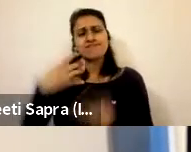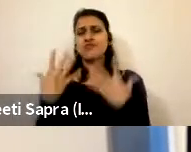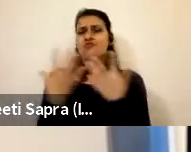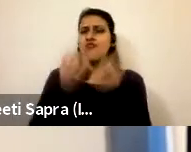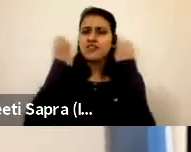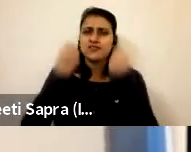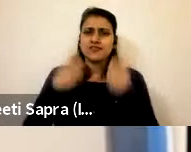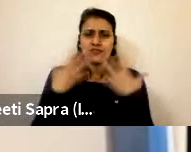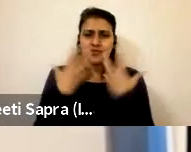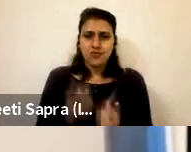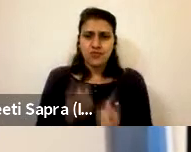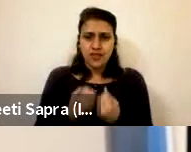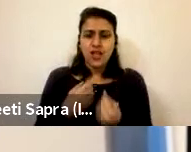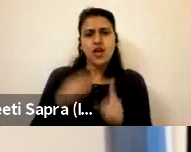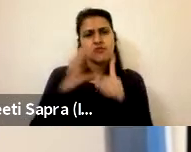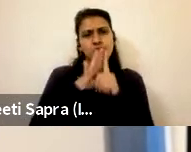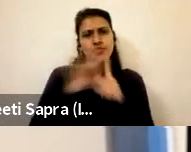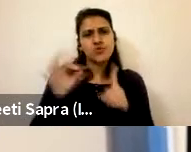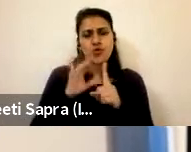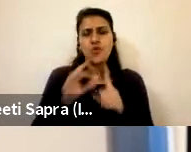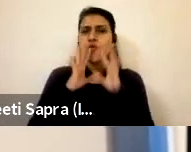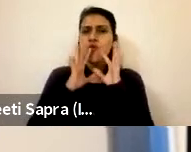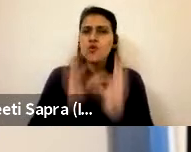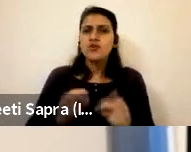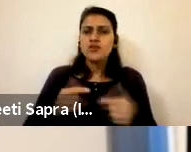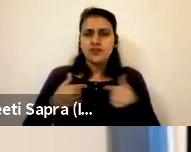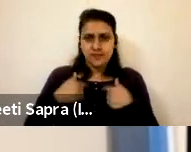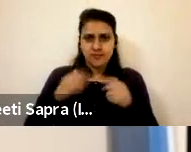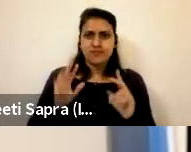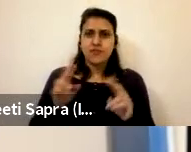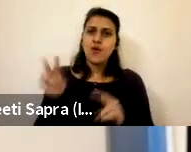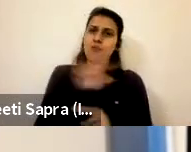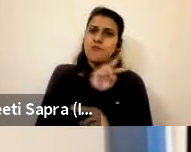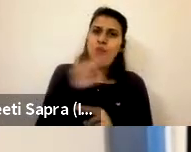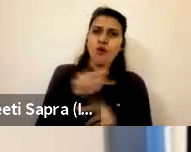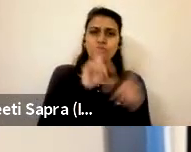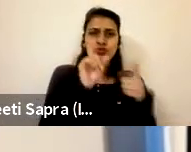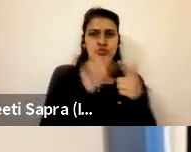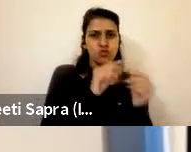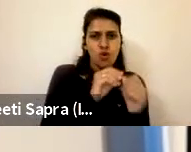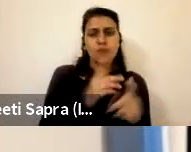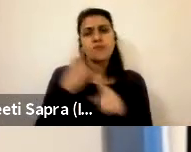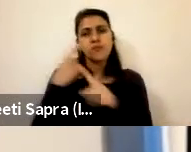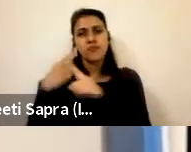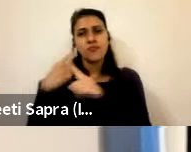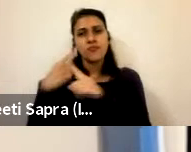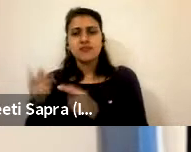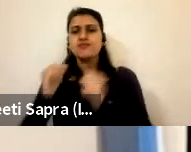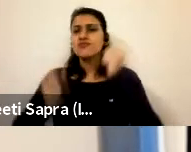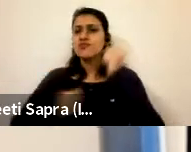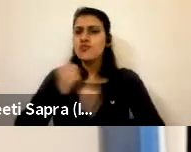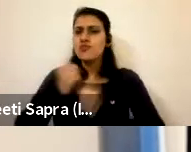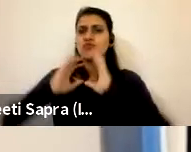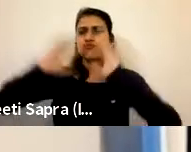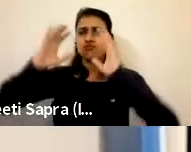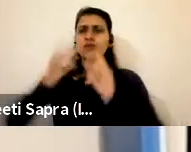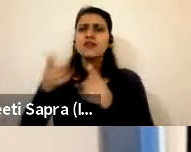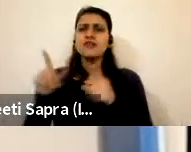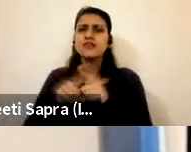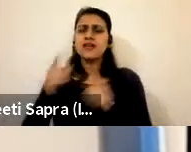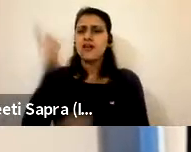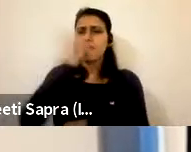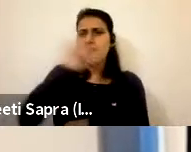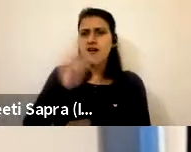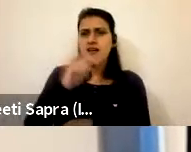to be doing my best and justice to both the stream. It would not be wrong if I say one feeds my soul